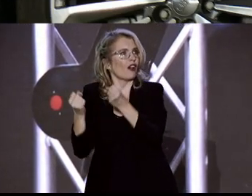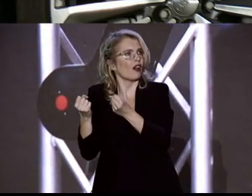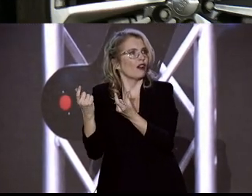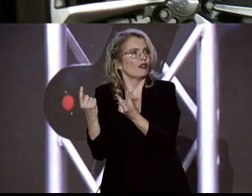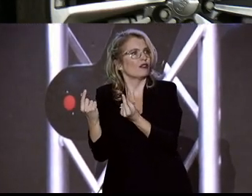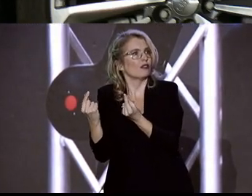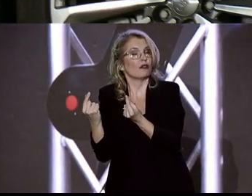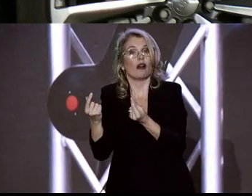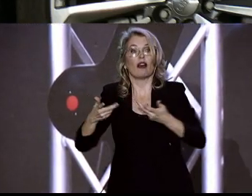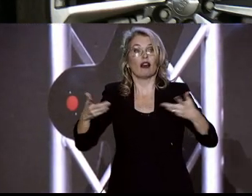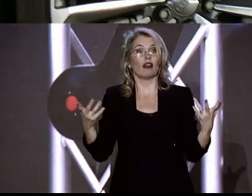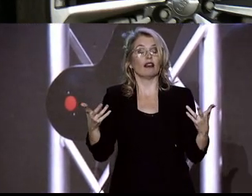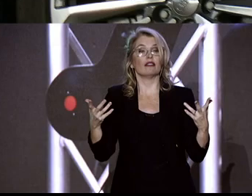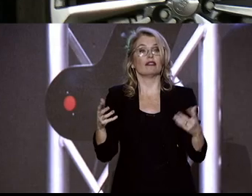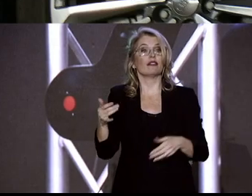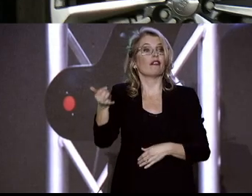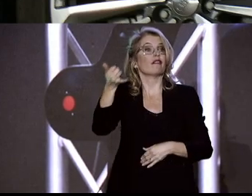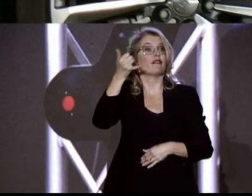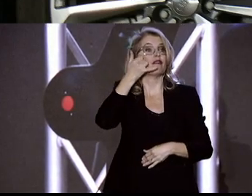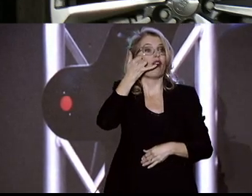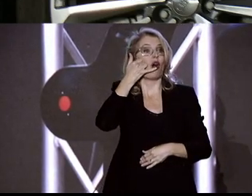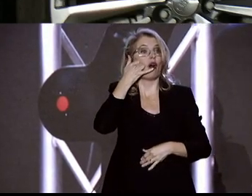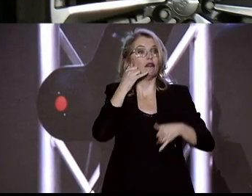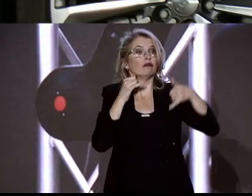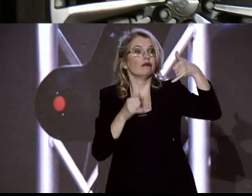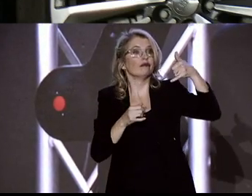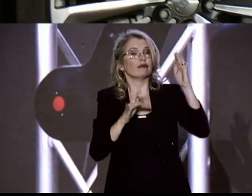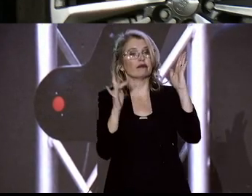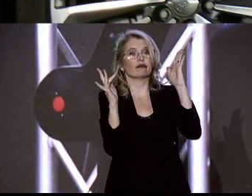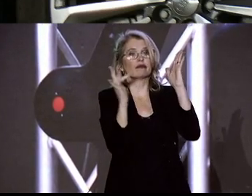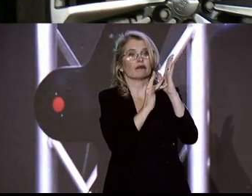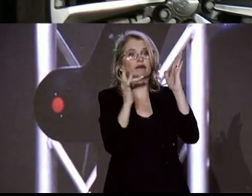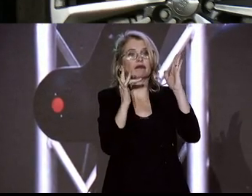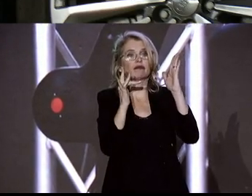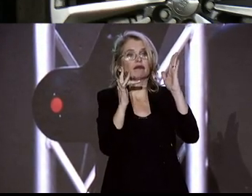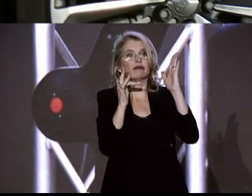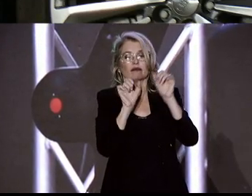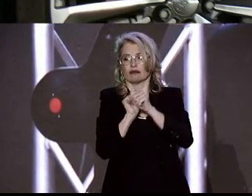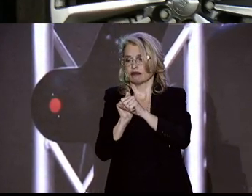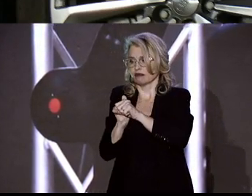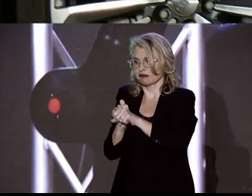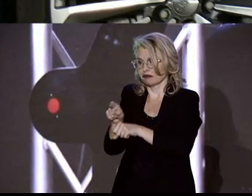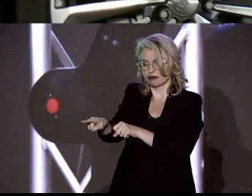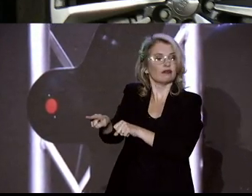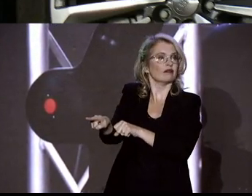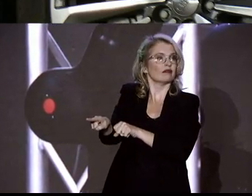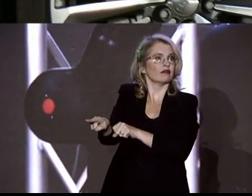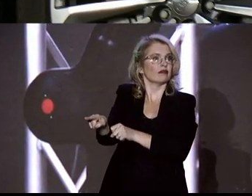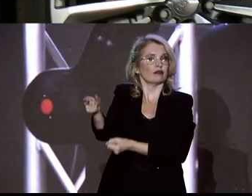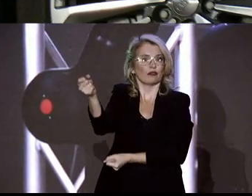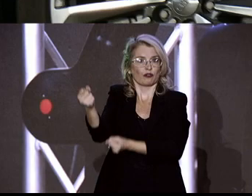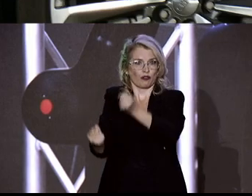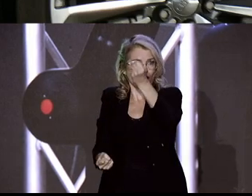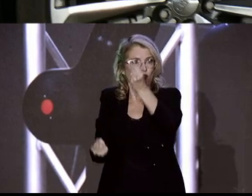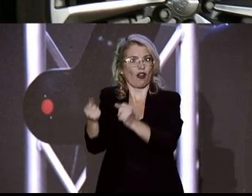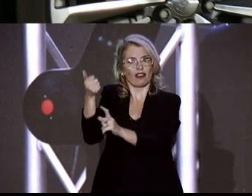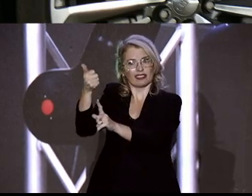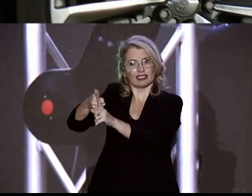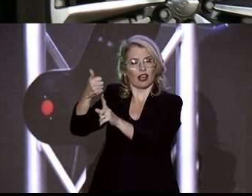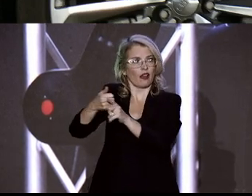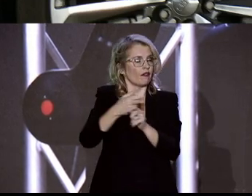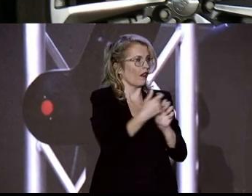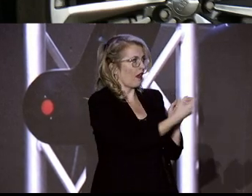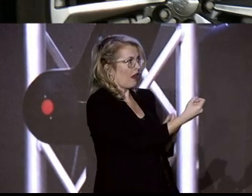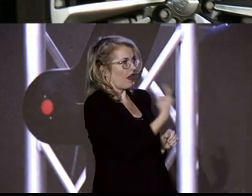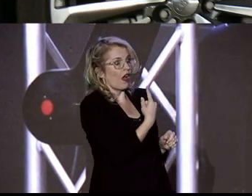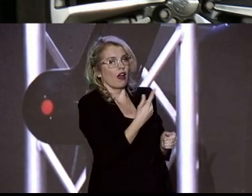have to do is press a button on your phone. And then the system takes